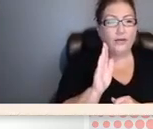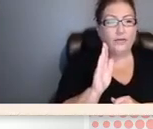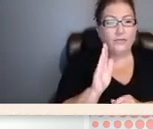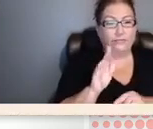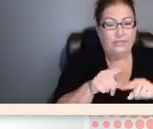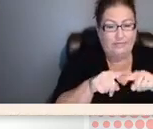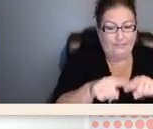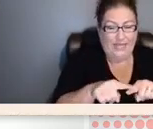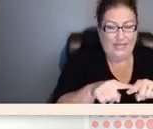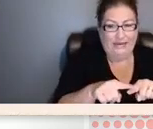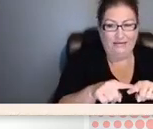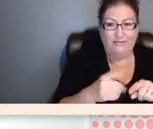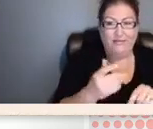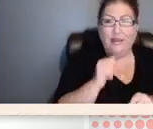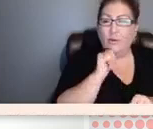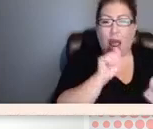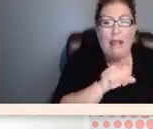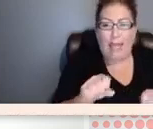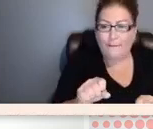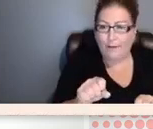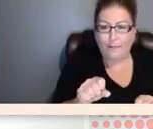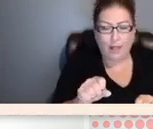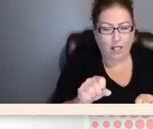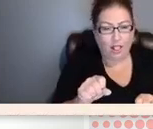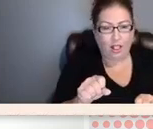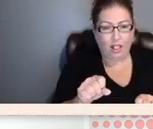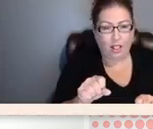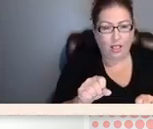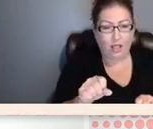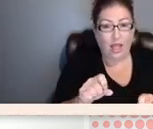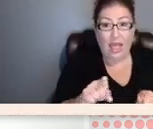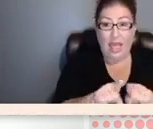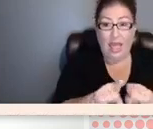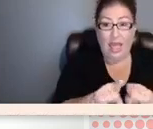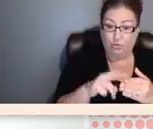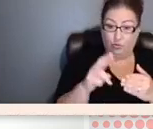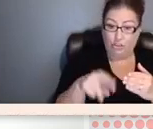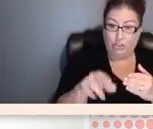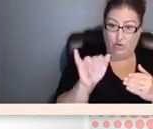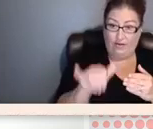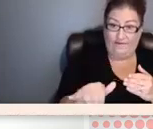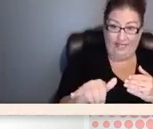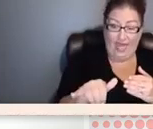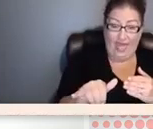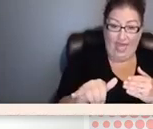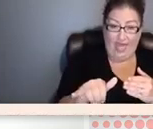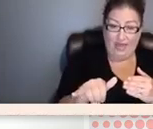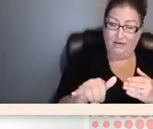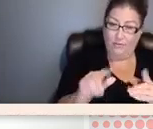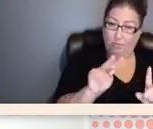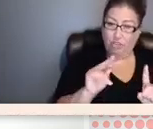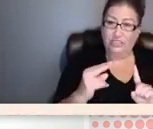were incapable. And as a result of that perception,